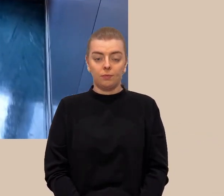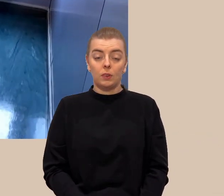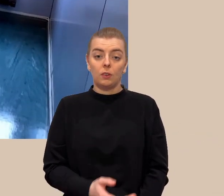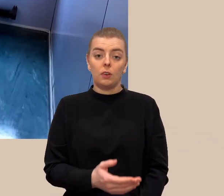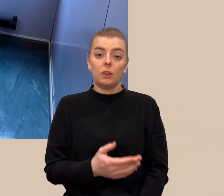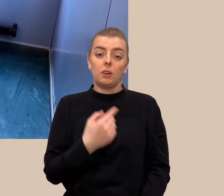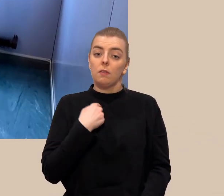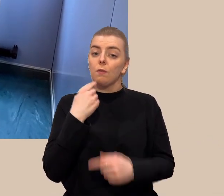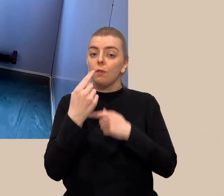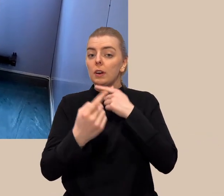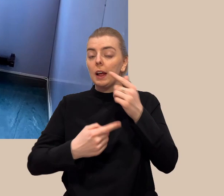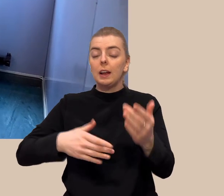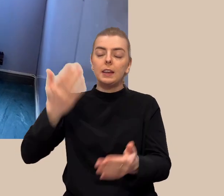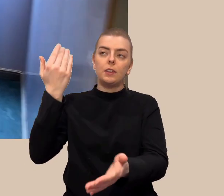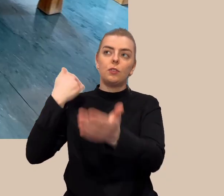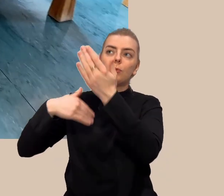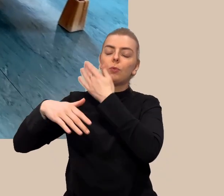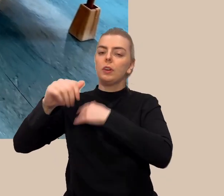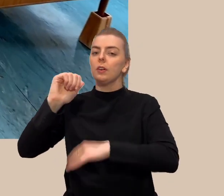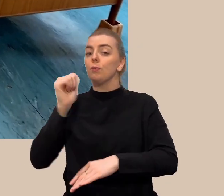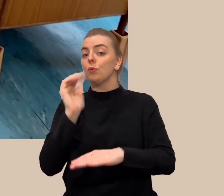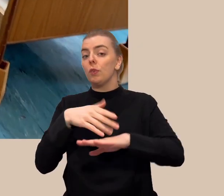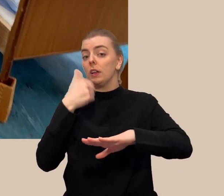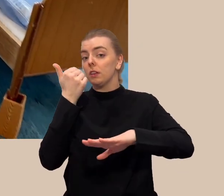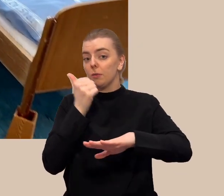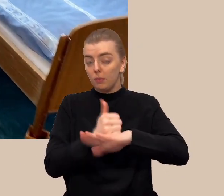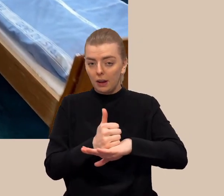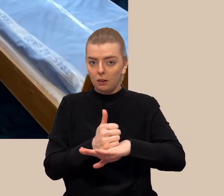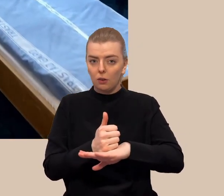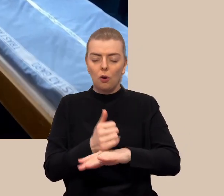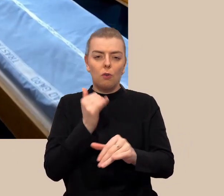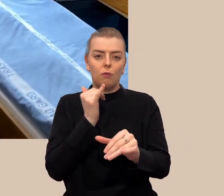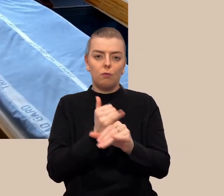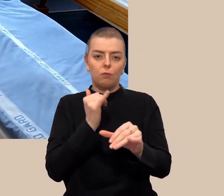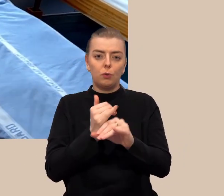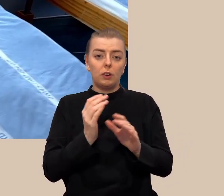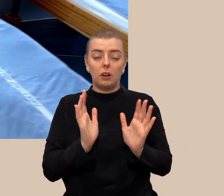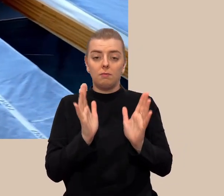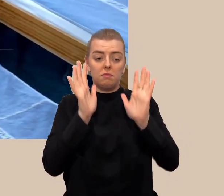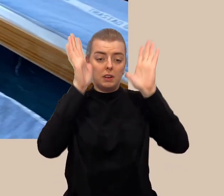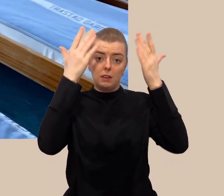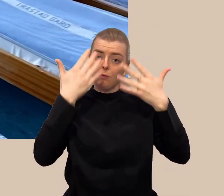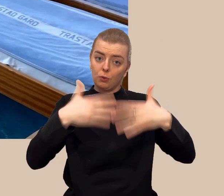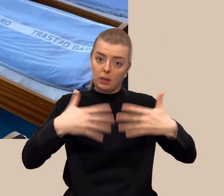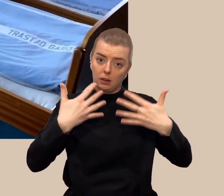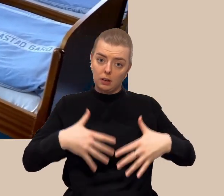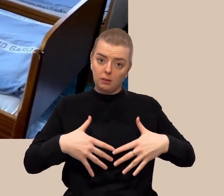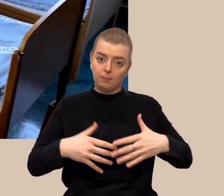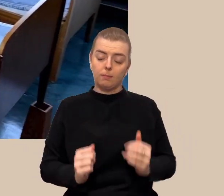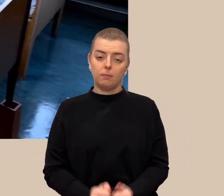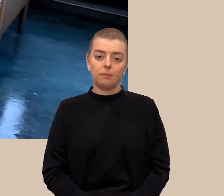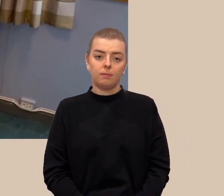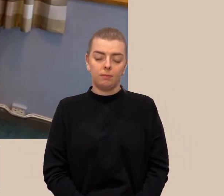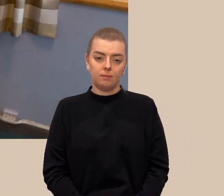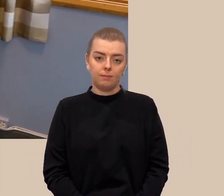the institution. And I've been telling them about the story of this place, why it came to be and how